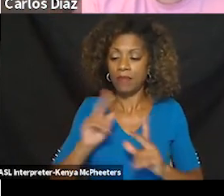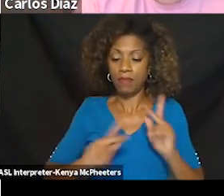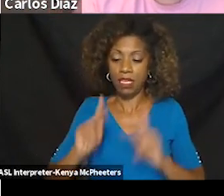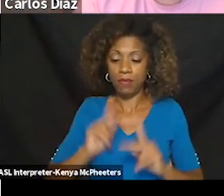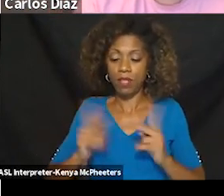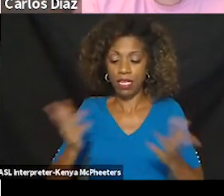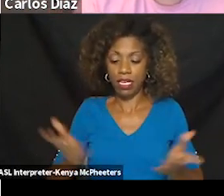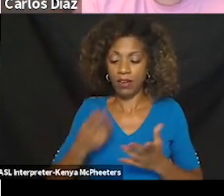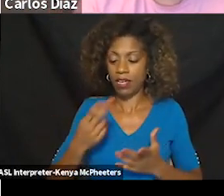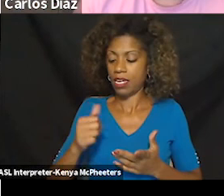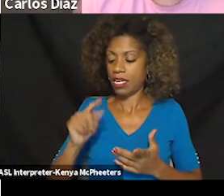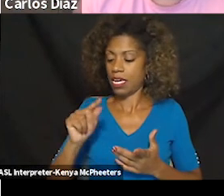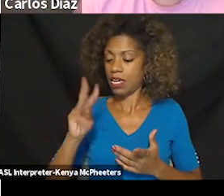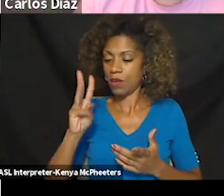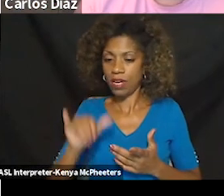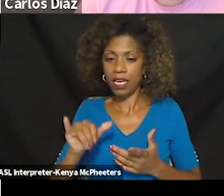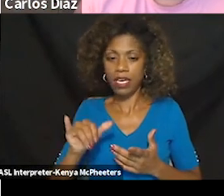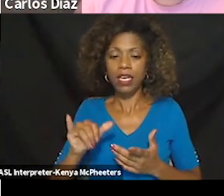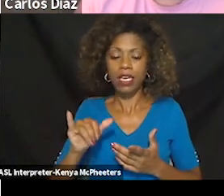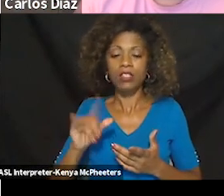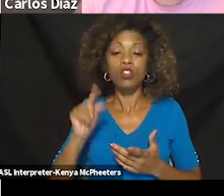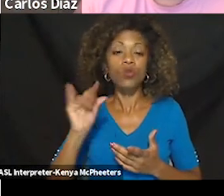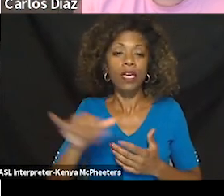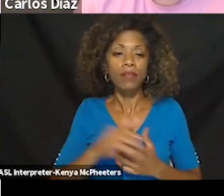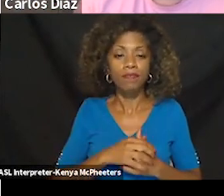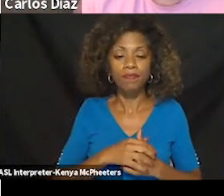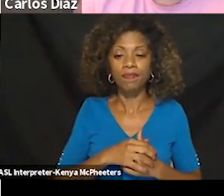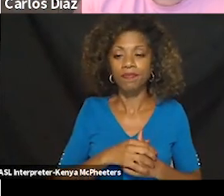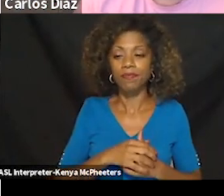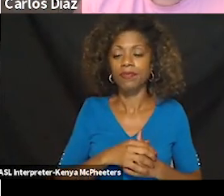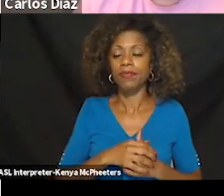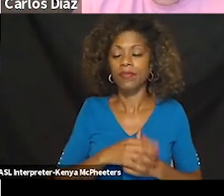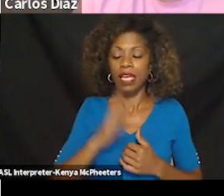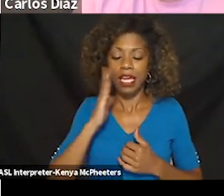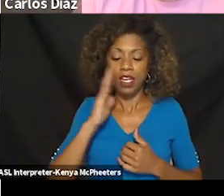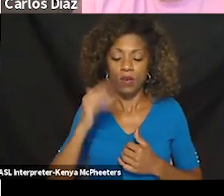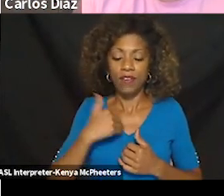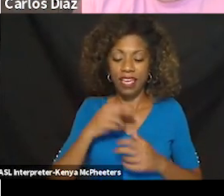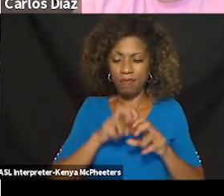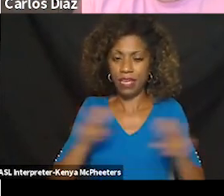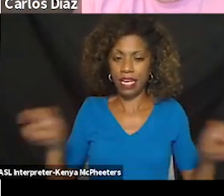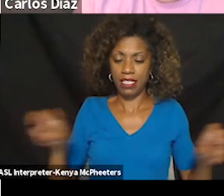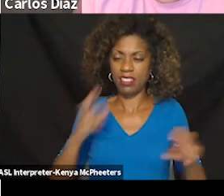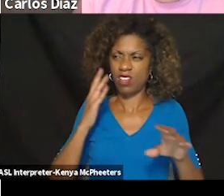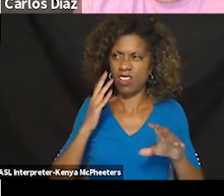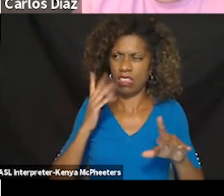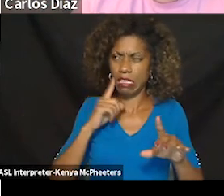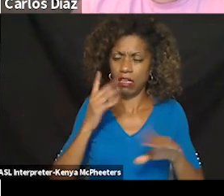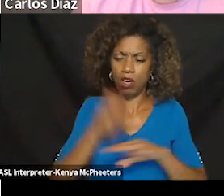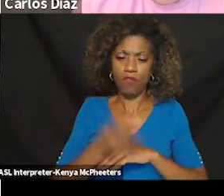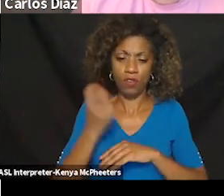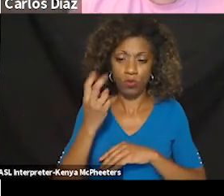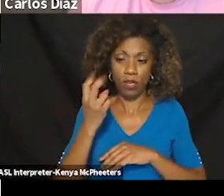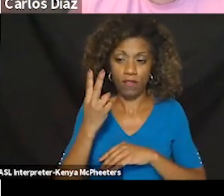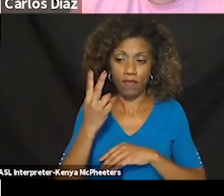going to show you a few lessons that our amazing panelists have shared. We've had over a dozen webinars, over